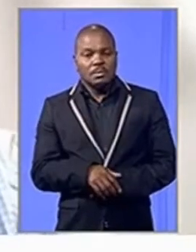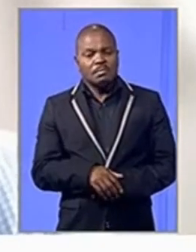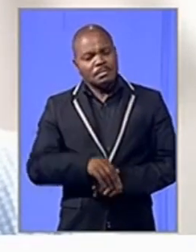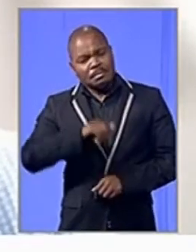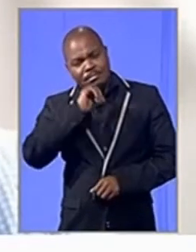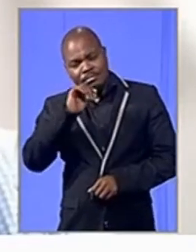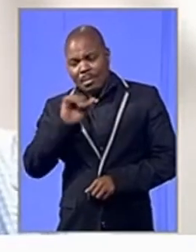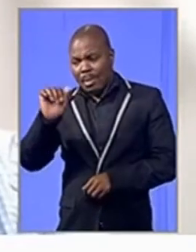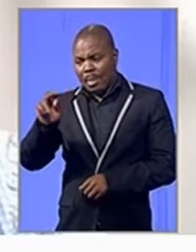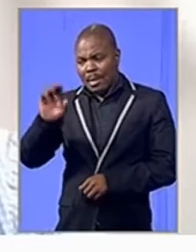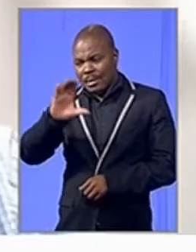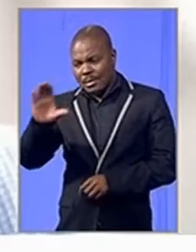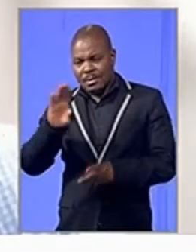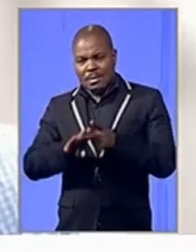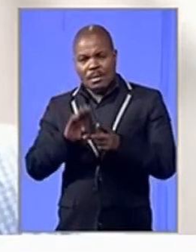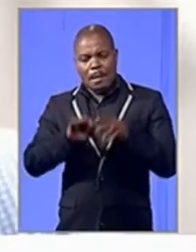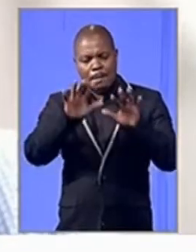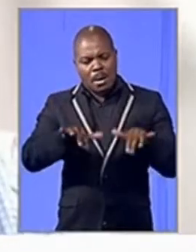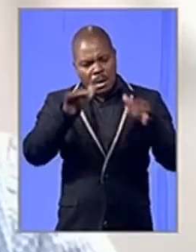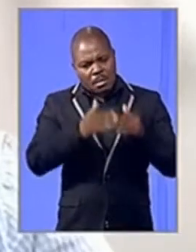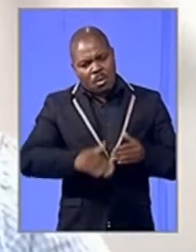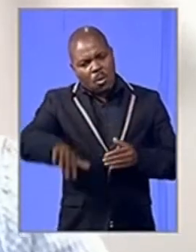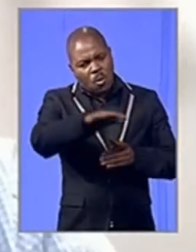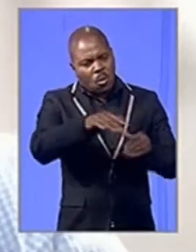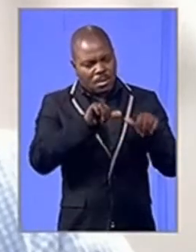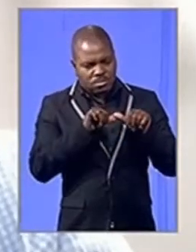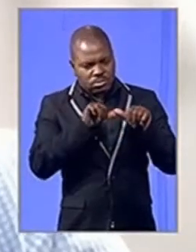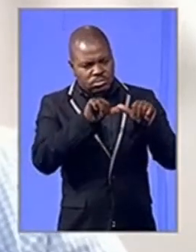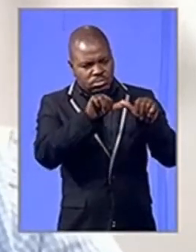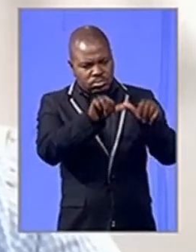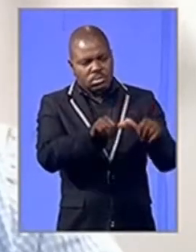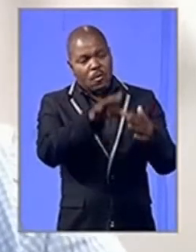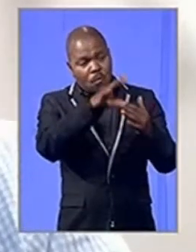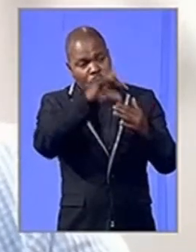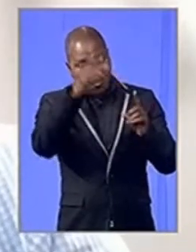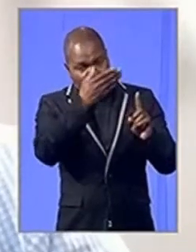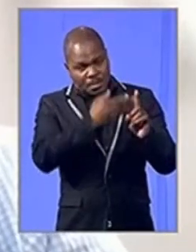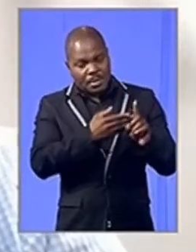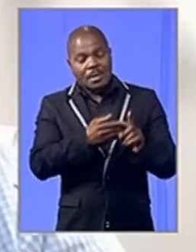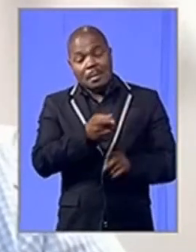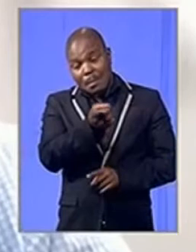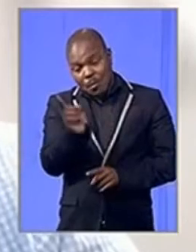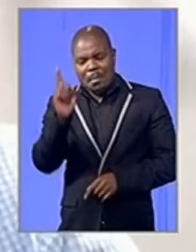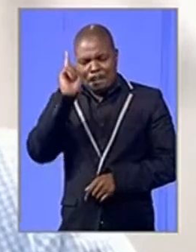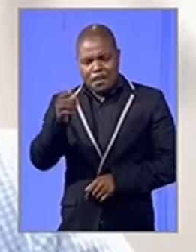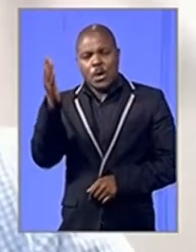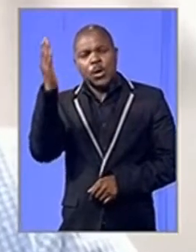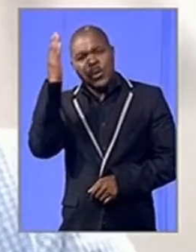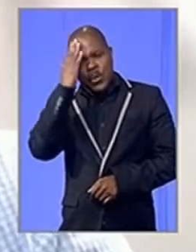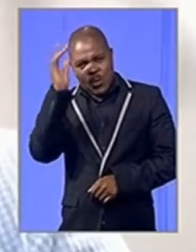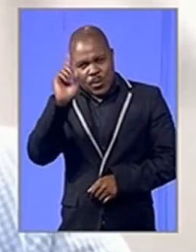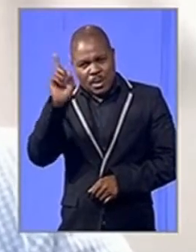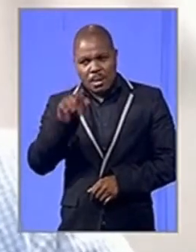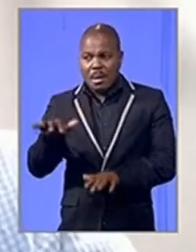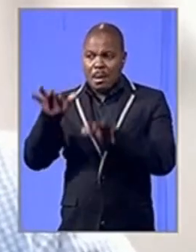the ANC and the whole of Parliament continue with this process, but they need to know that the public